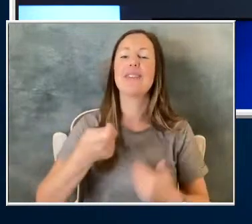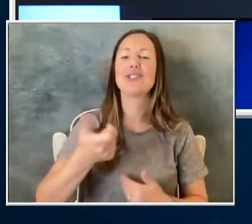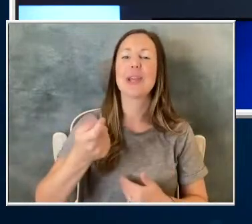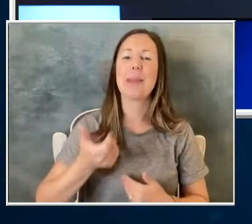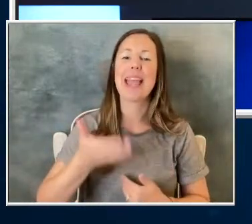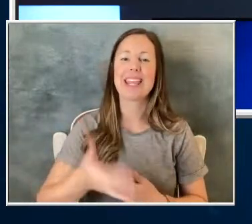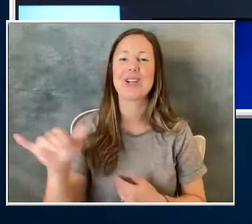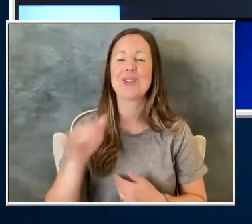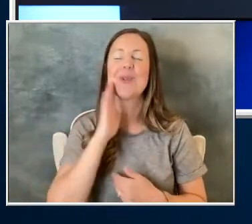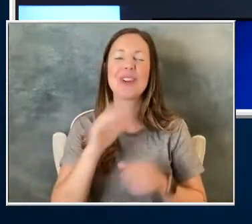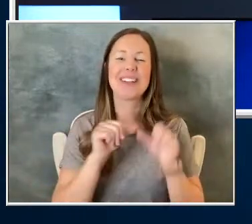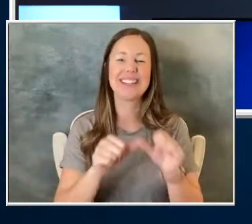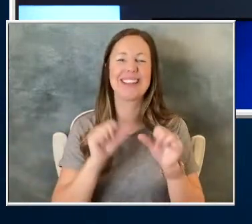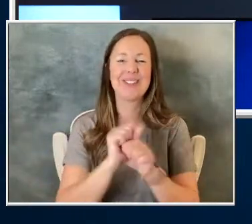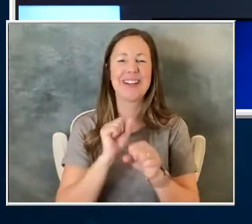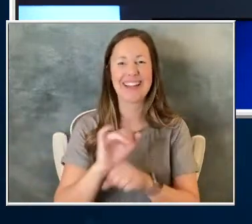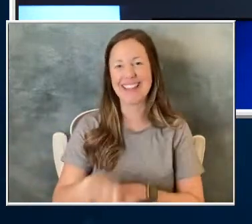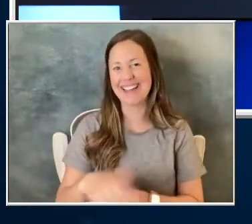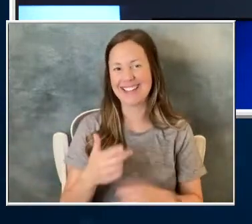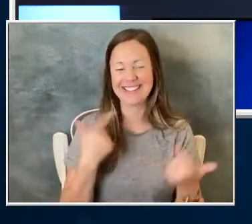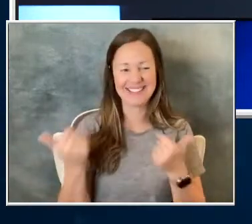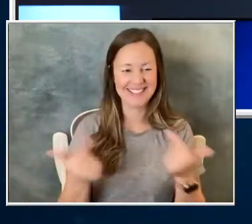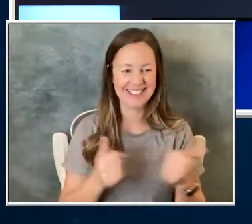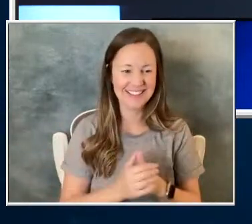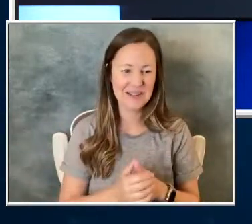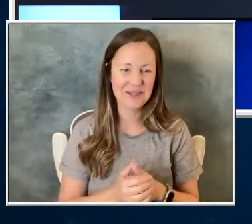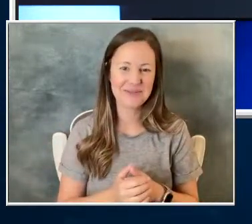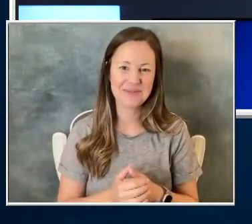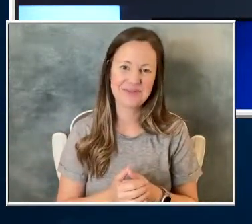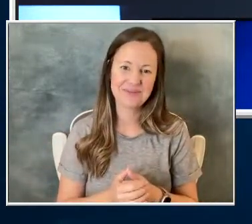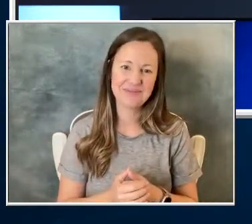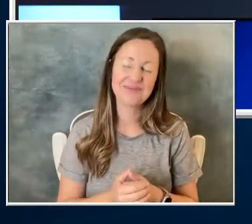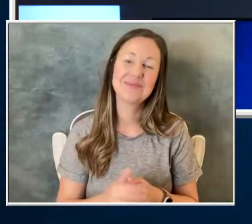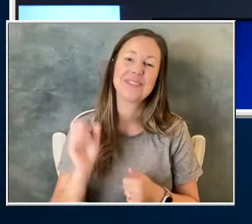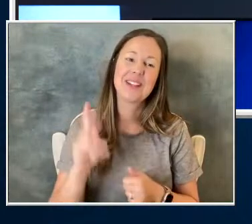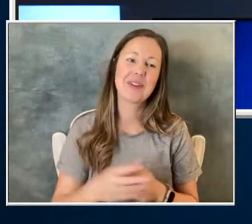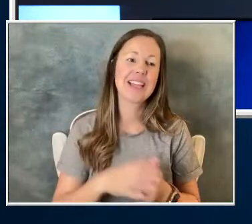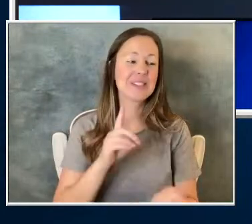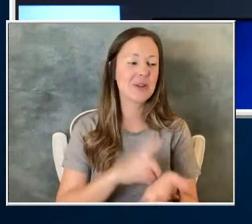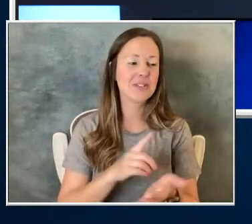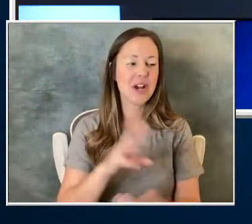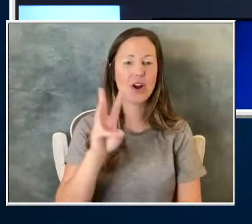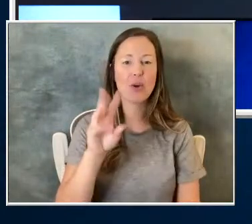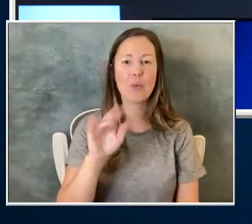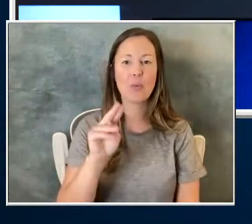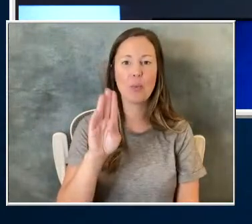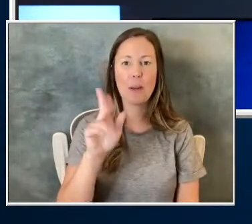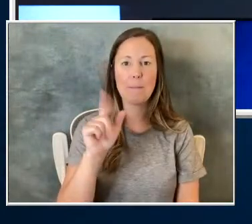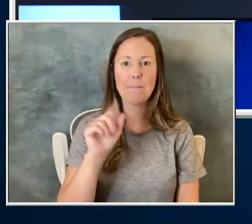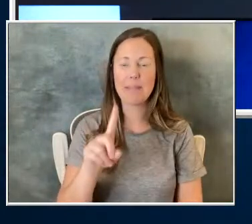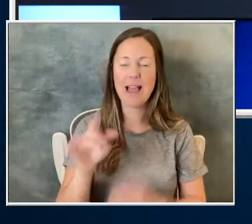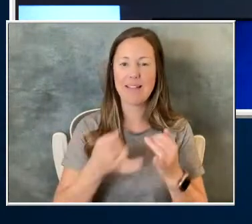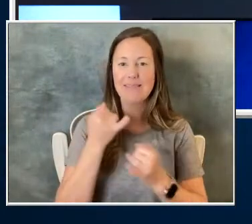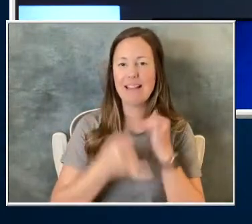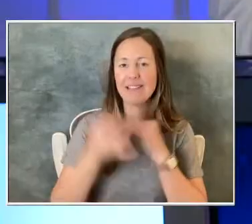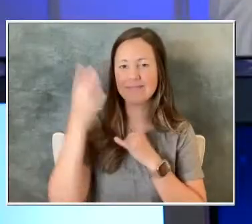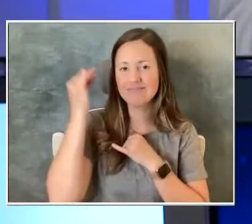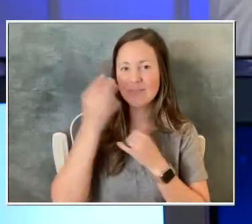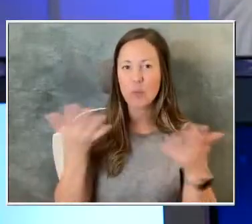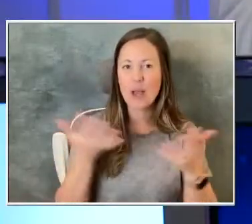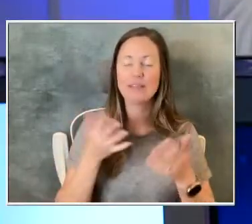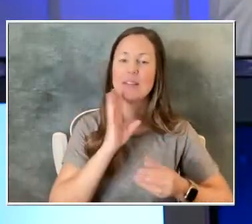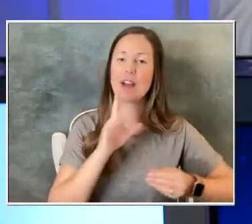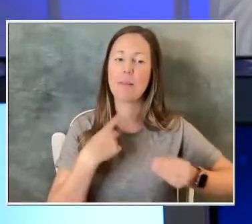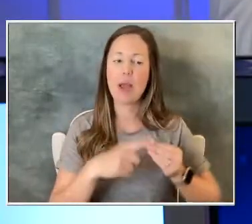okay? Making it better. Okay. So, Dr. Winblad, what do you want the big takeaway to be? We've been talking about breast cancer stories